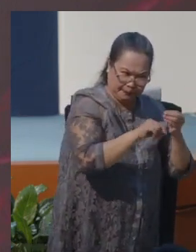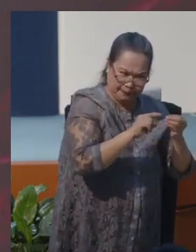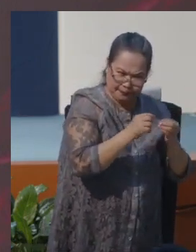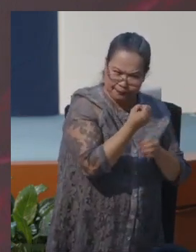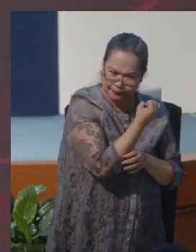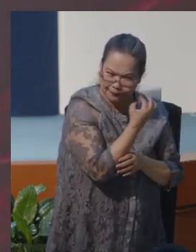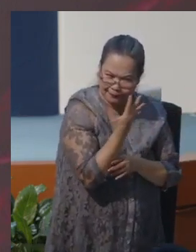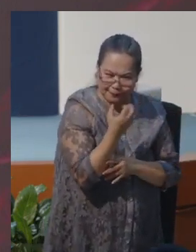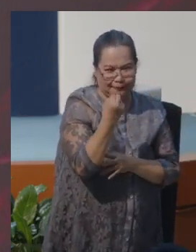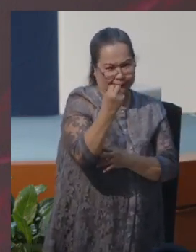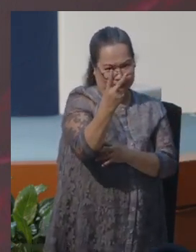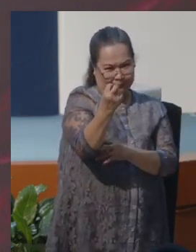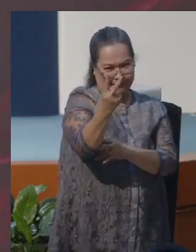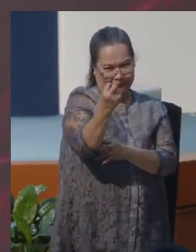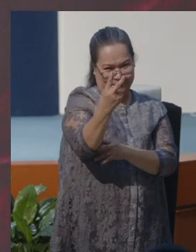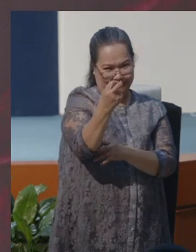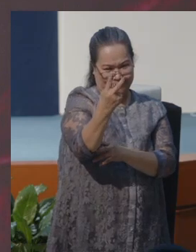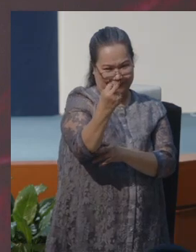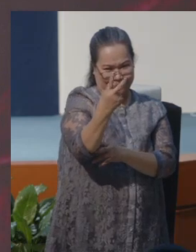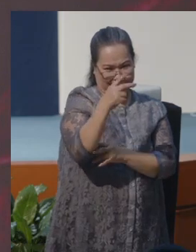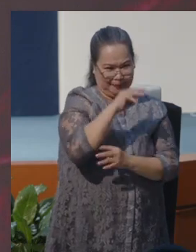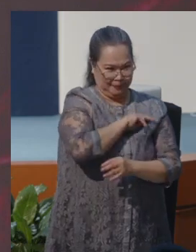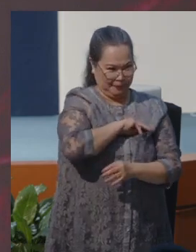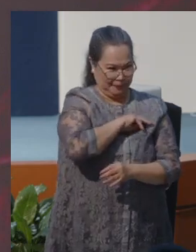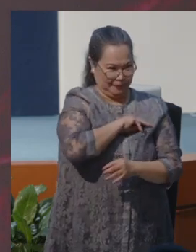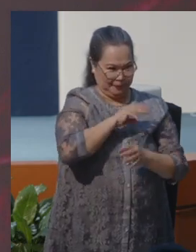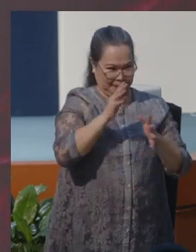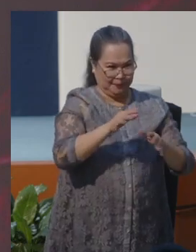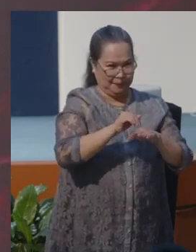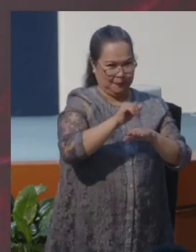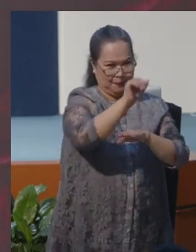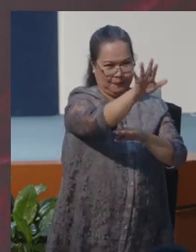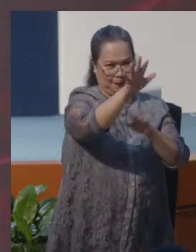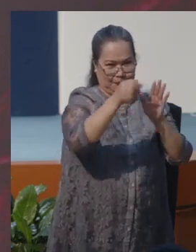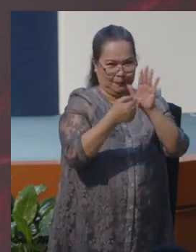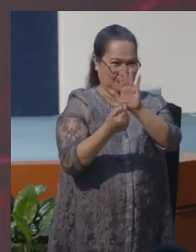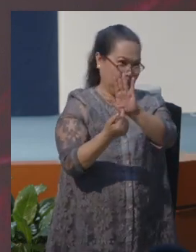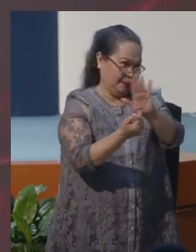na ito, who are mentioned here in this text.